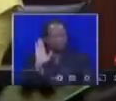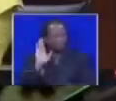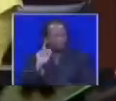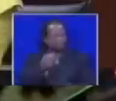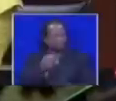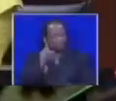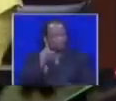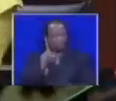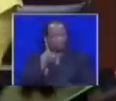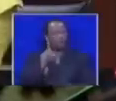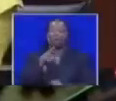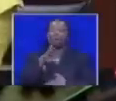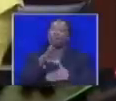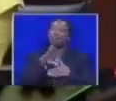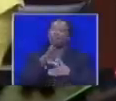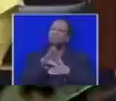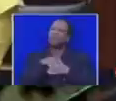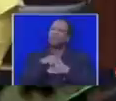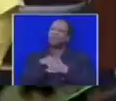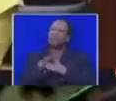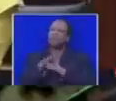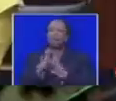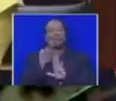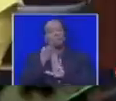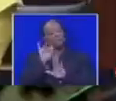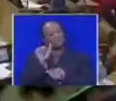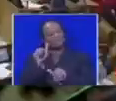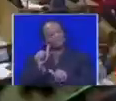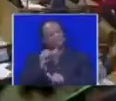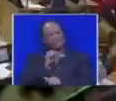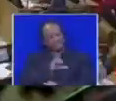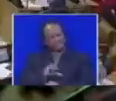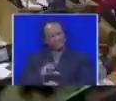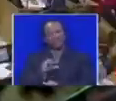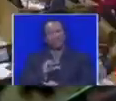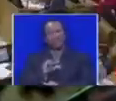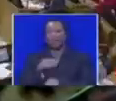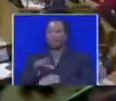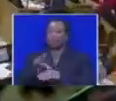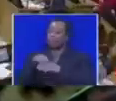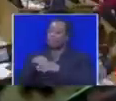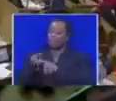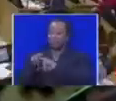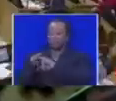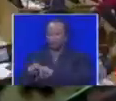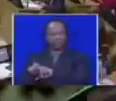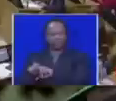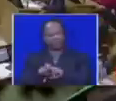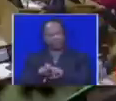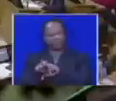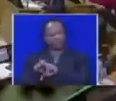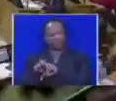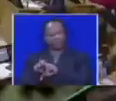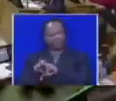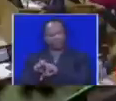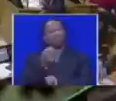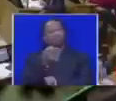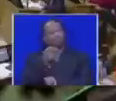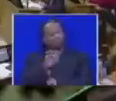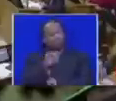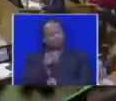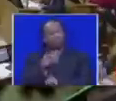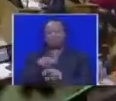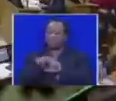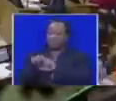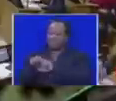Honorable members, be disciplined. Honorable members, take your seats. Be disciplined. You must take your